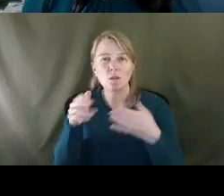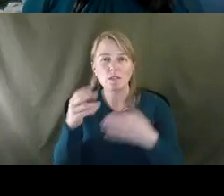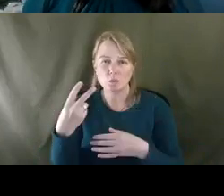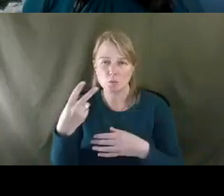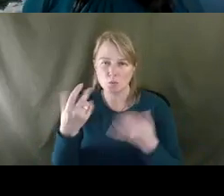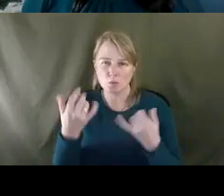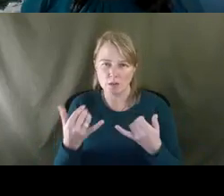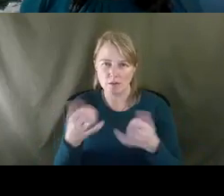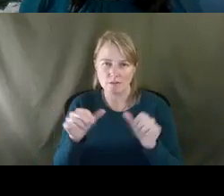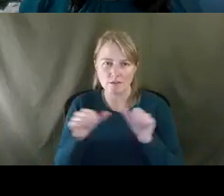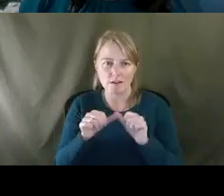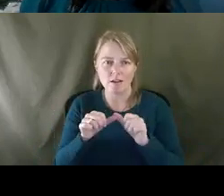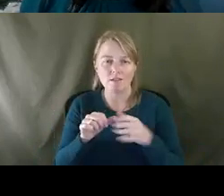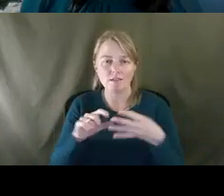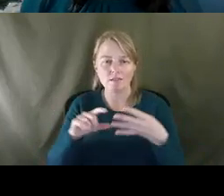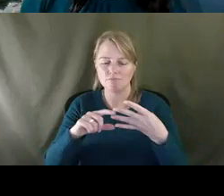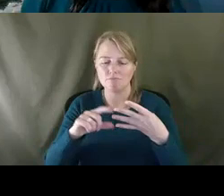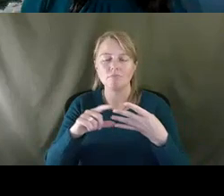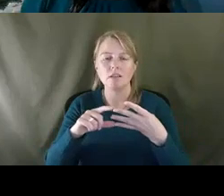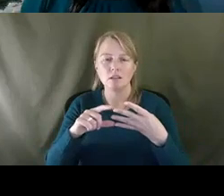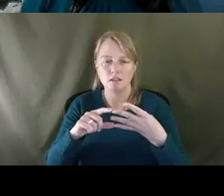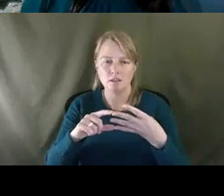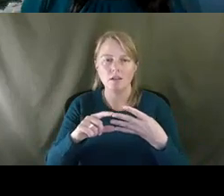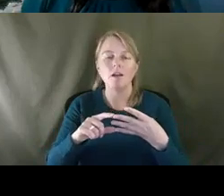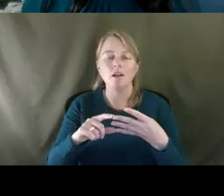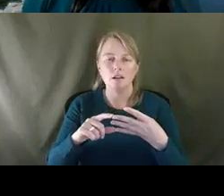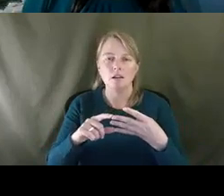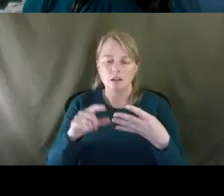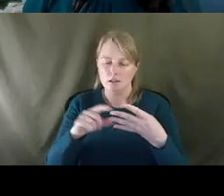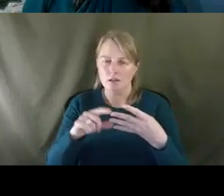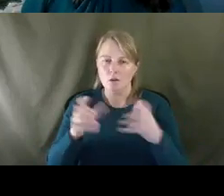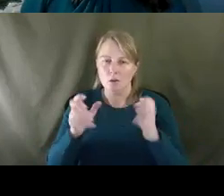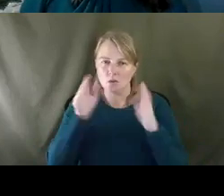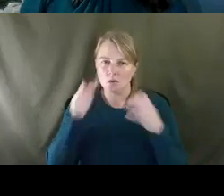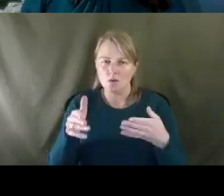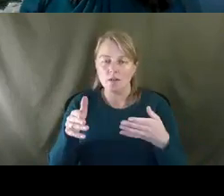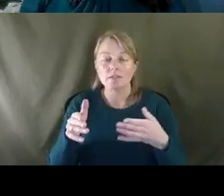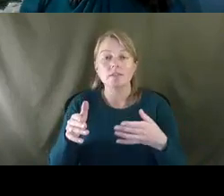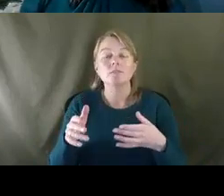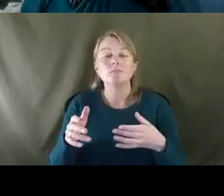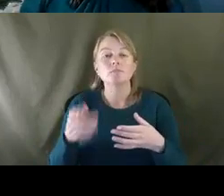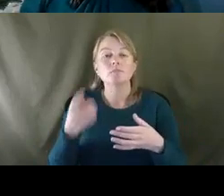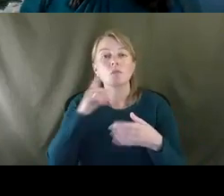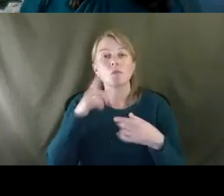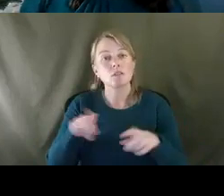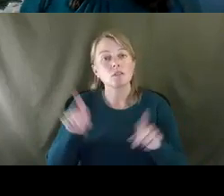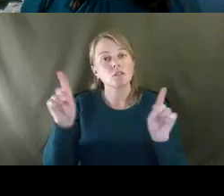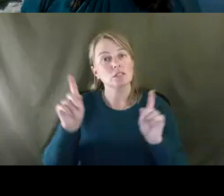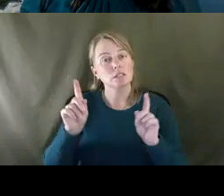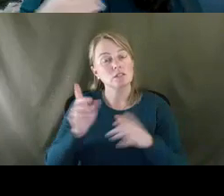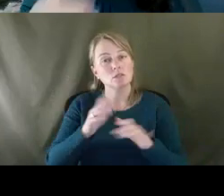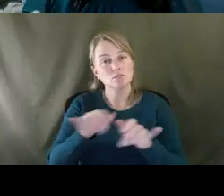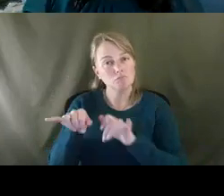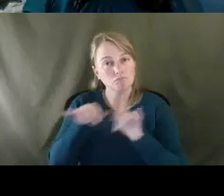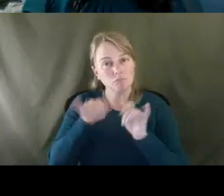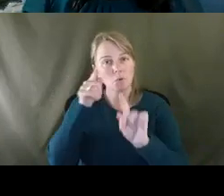today: enterprise alignment and cultural enablers. So in order to achieve a shared goal, people must